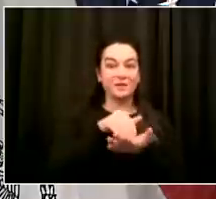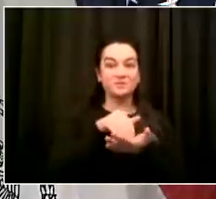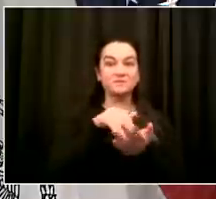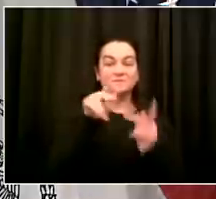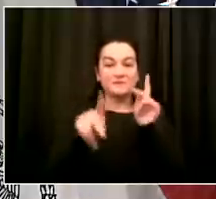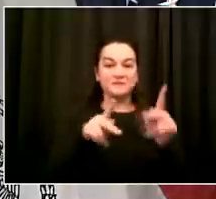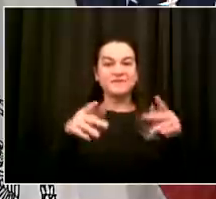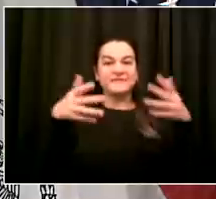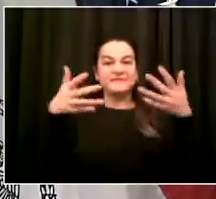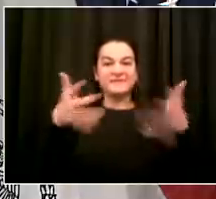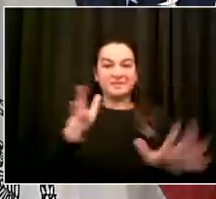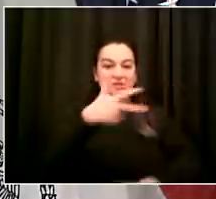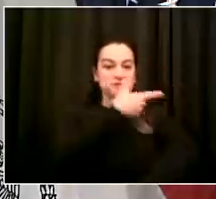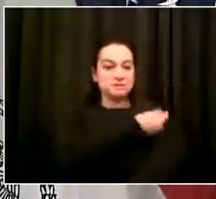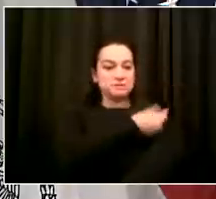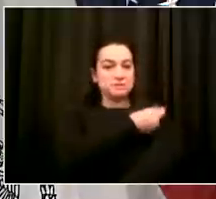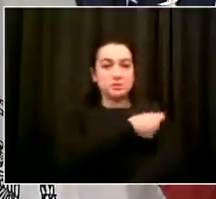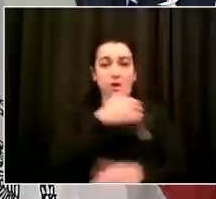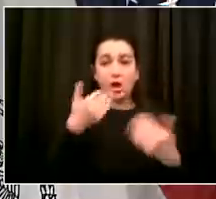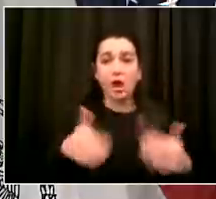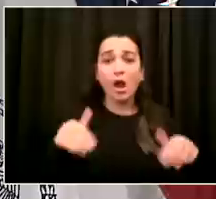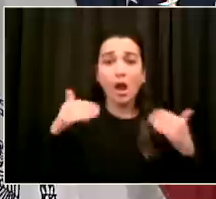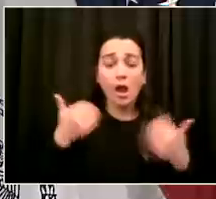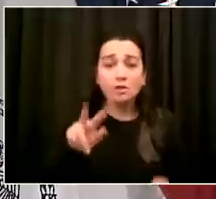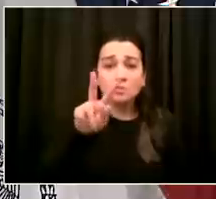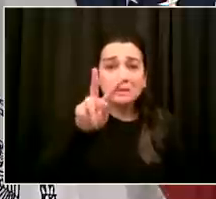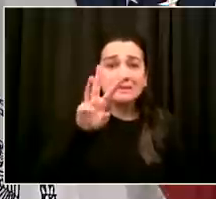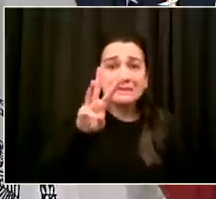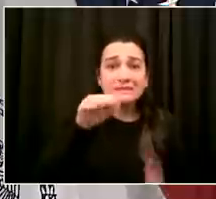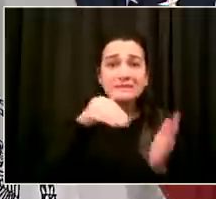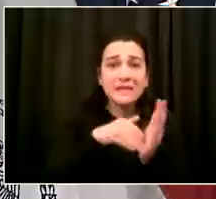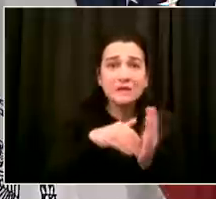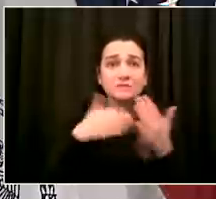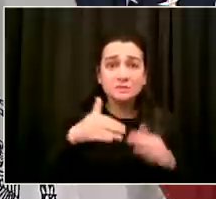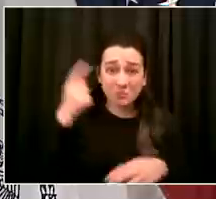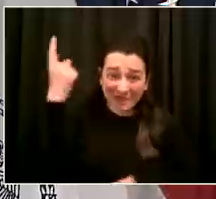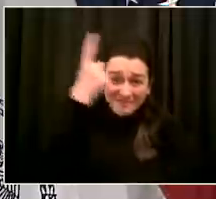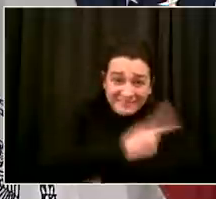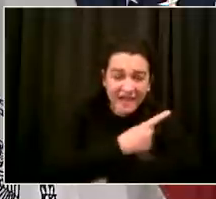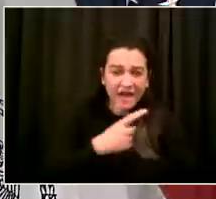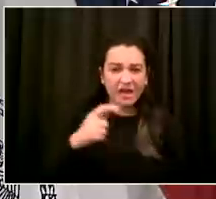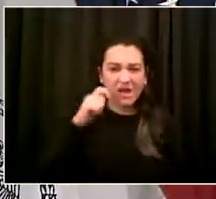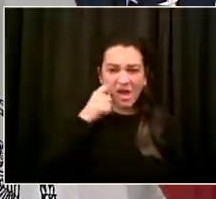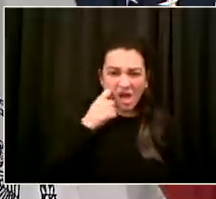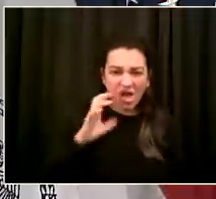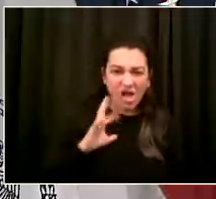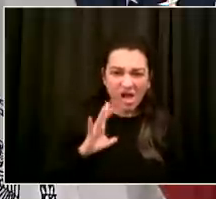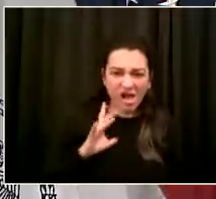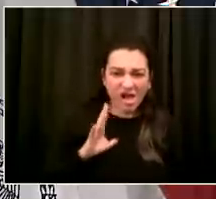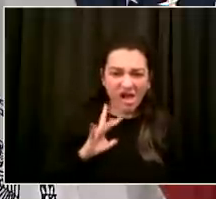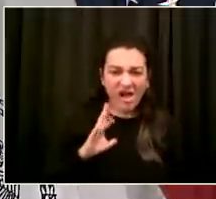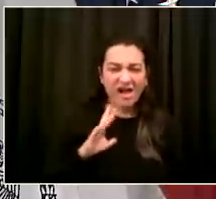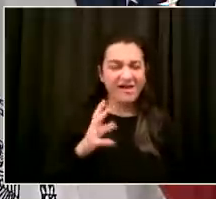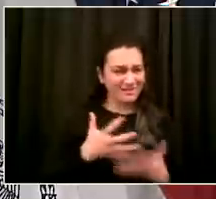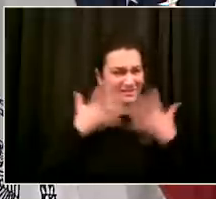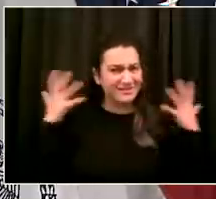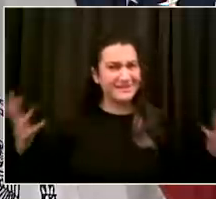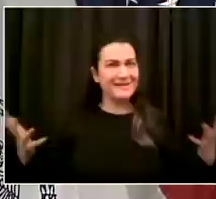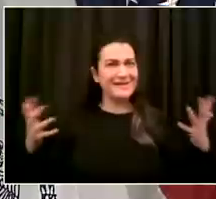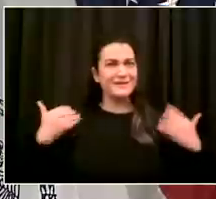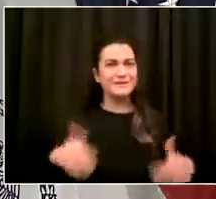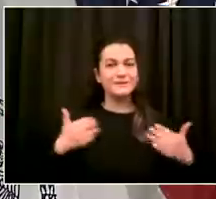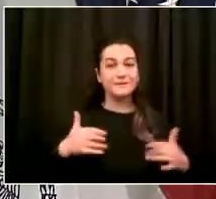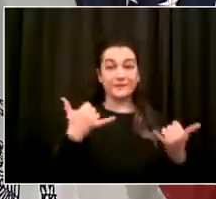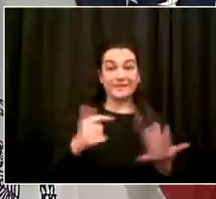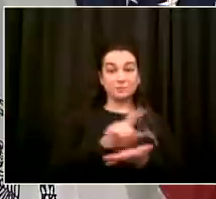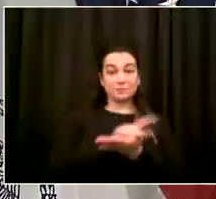26,528 in one day. We are well on track for hitting our goal for this week of 175,000 vaccinations, and